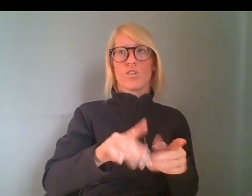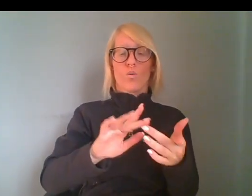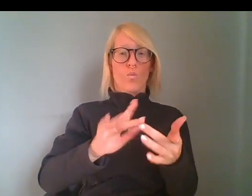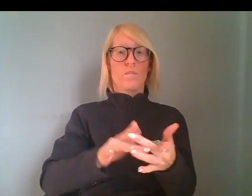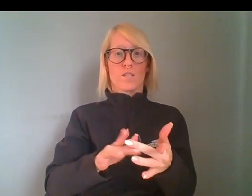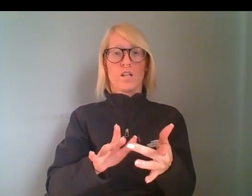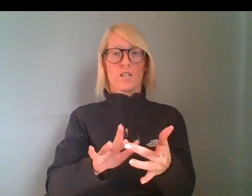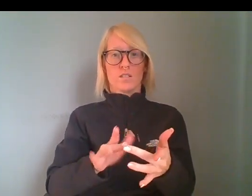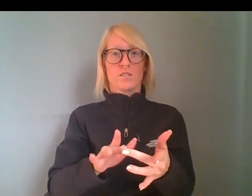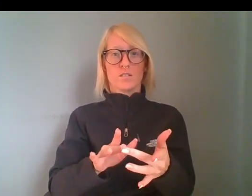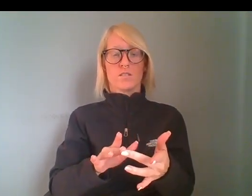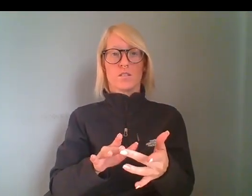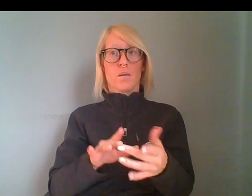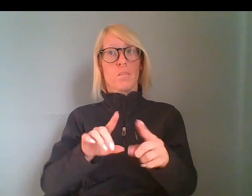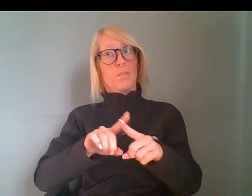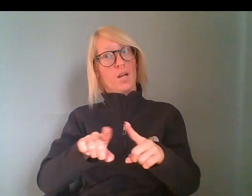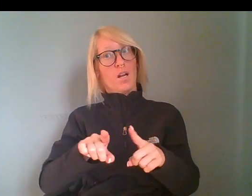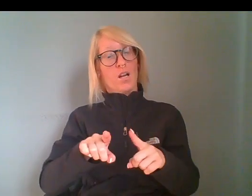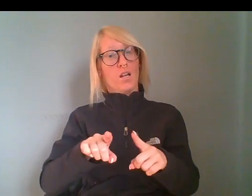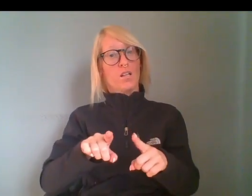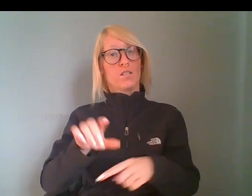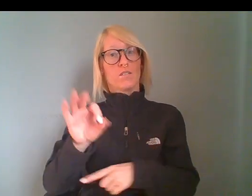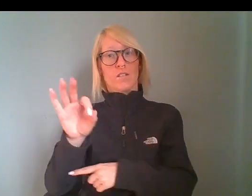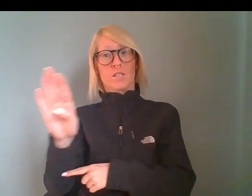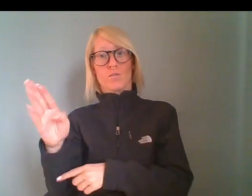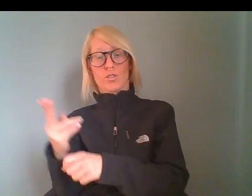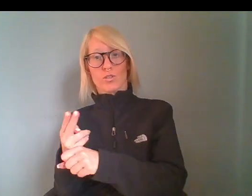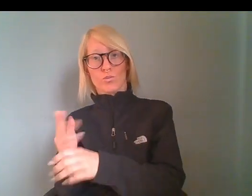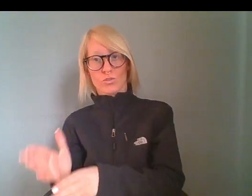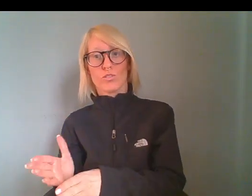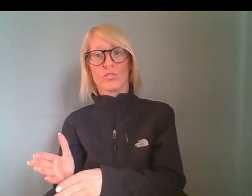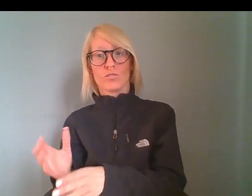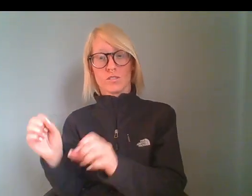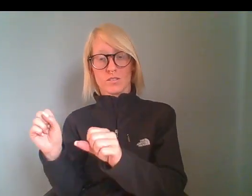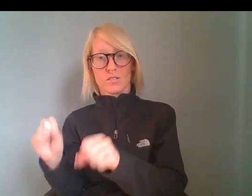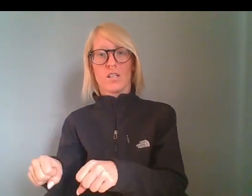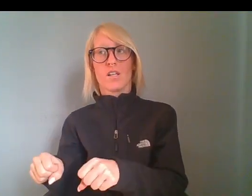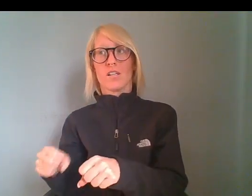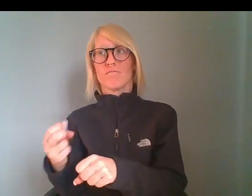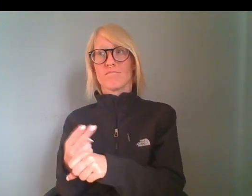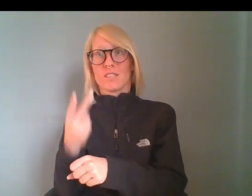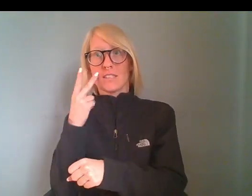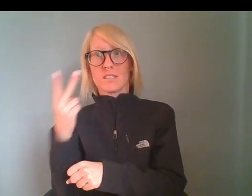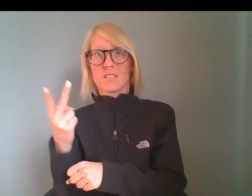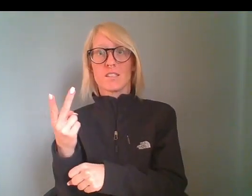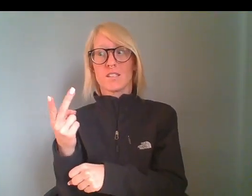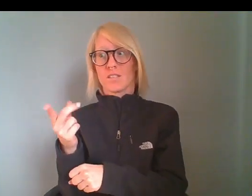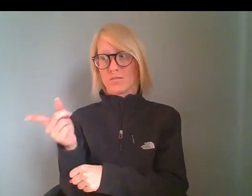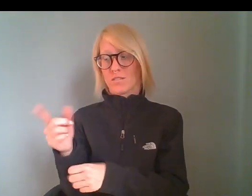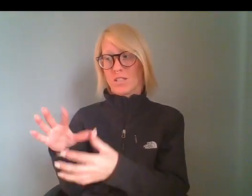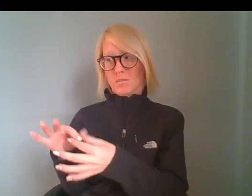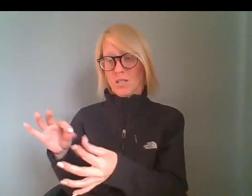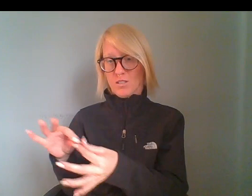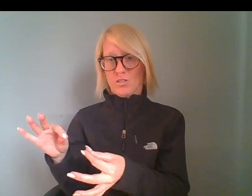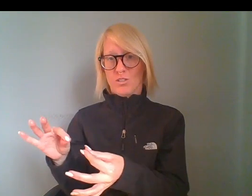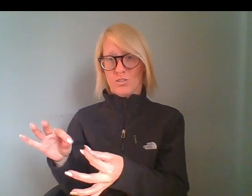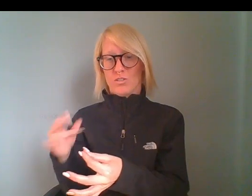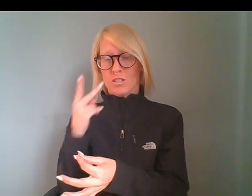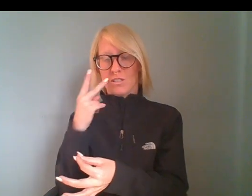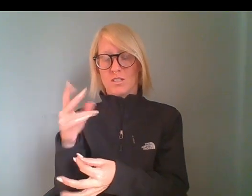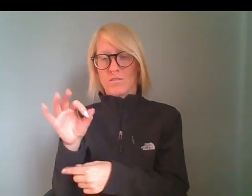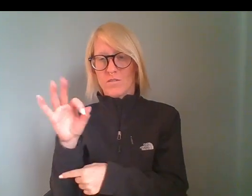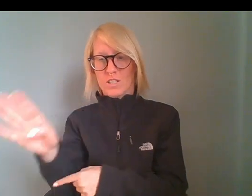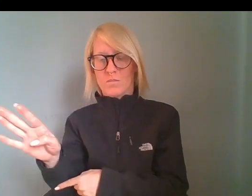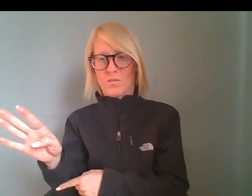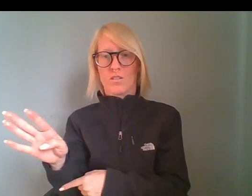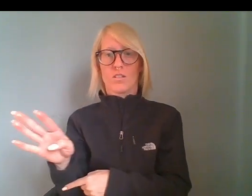but they're Facebook users, we're still getting that audience with George's message. They can see what's going on through Facebook. The same kind